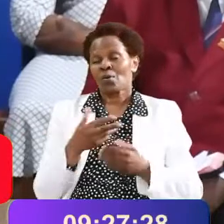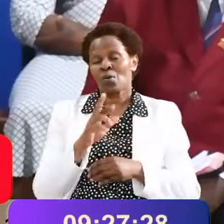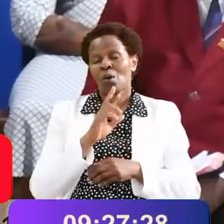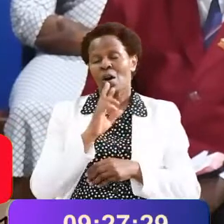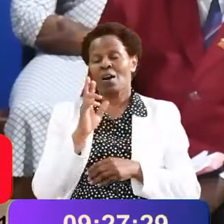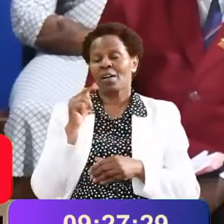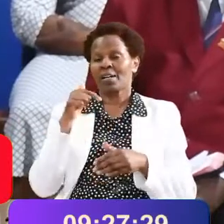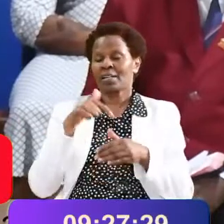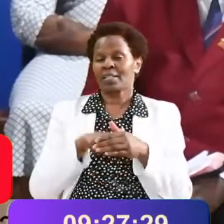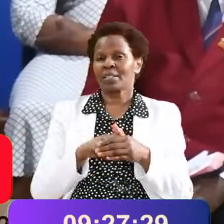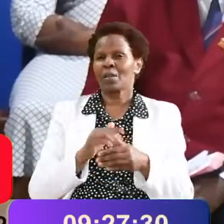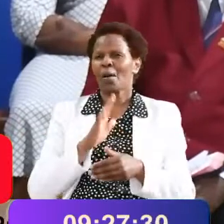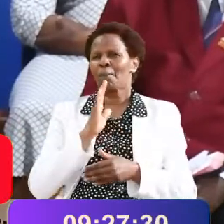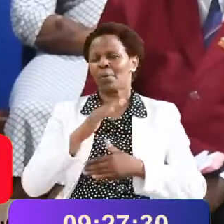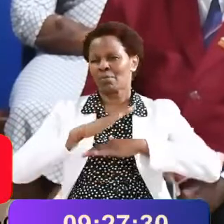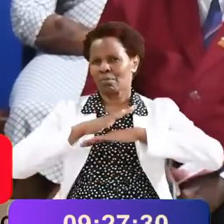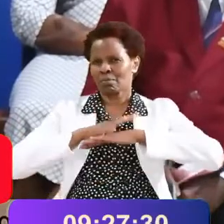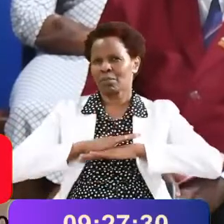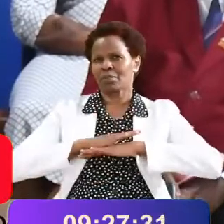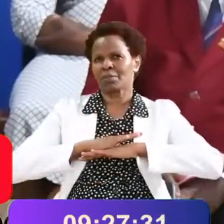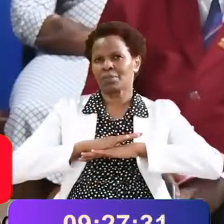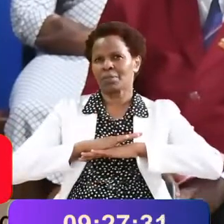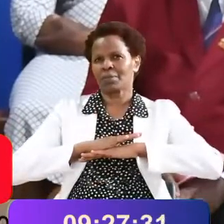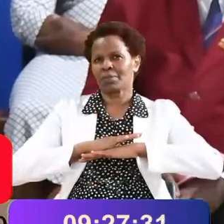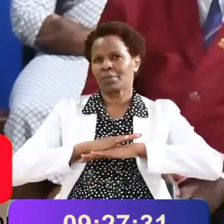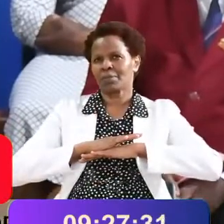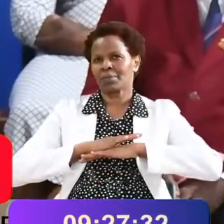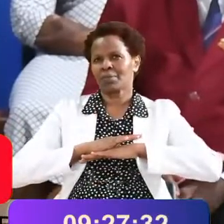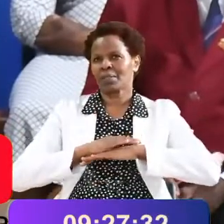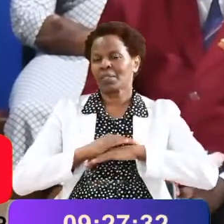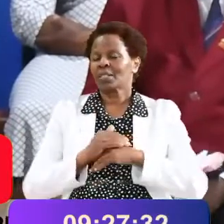be content. And that means that contentment does not